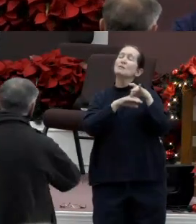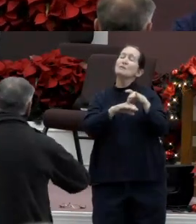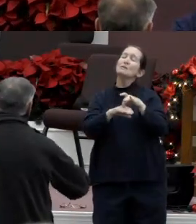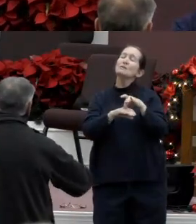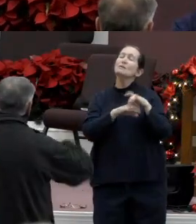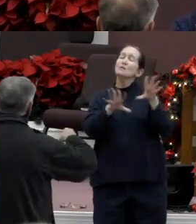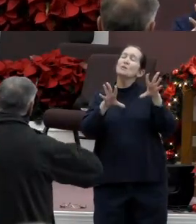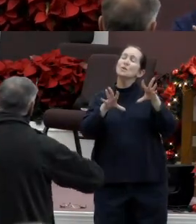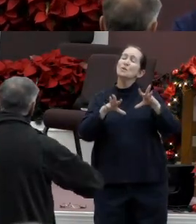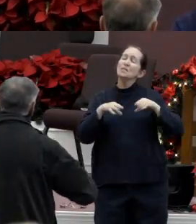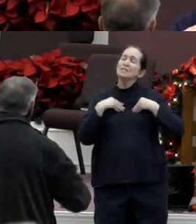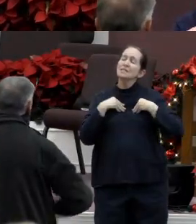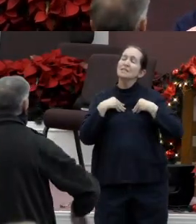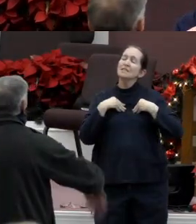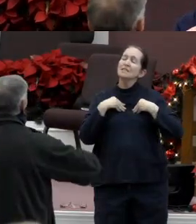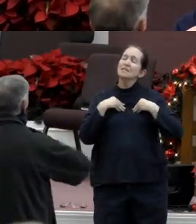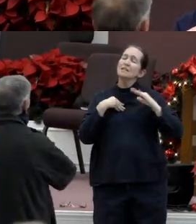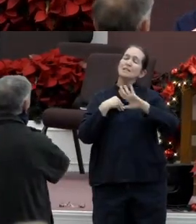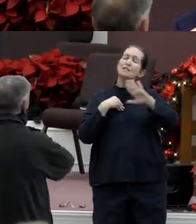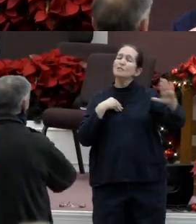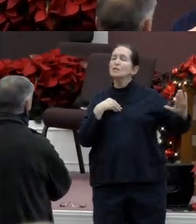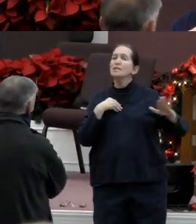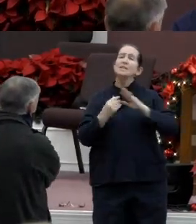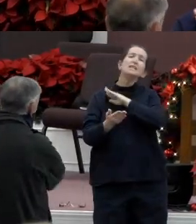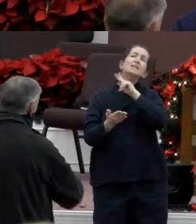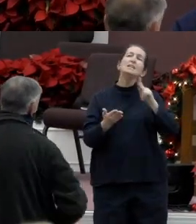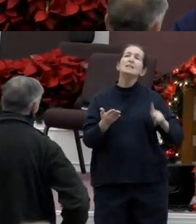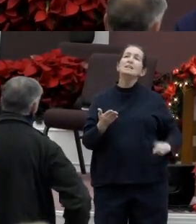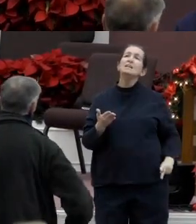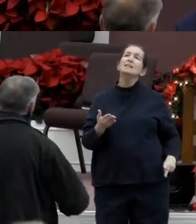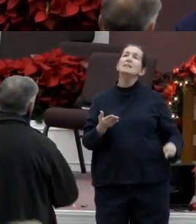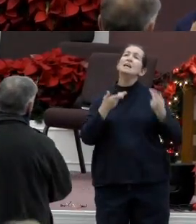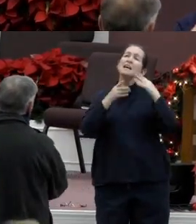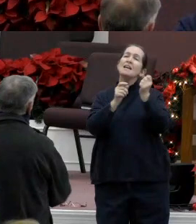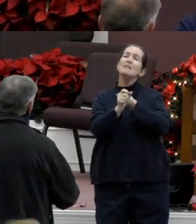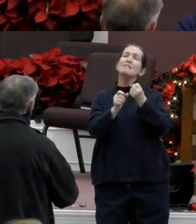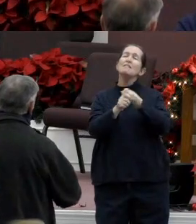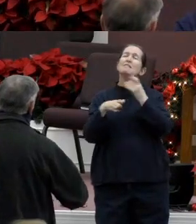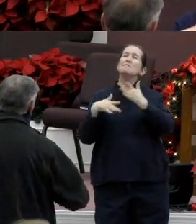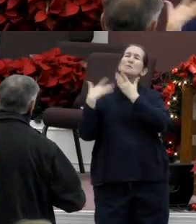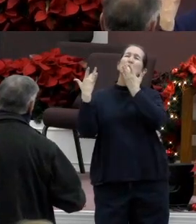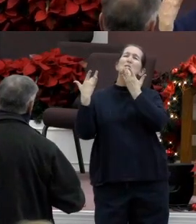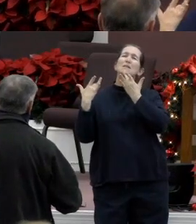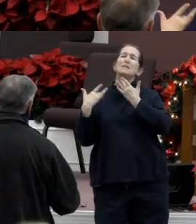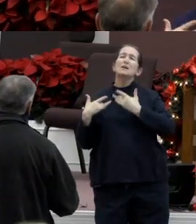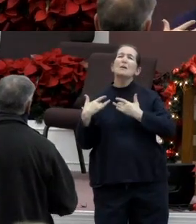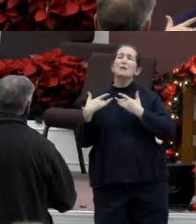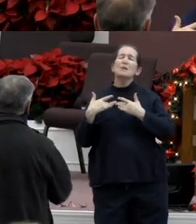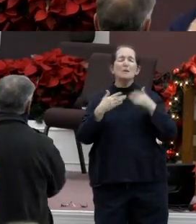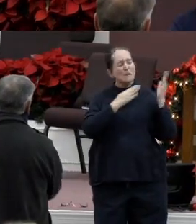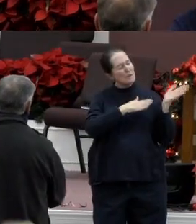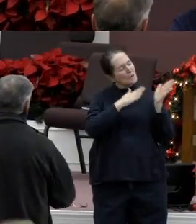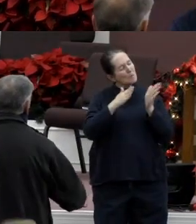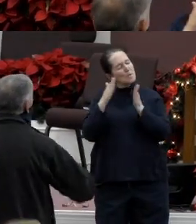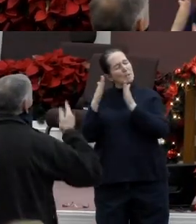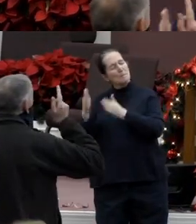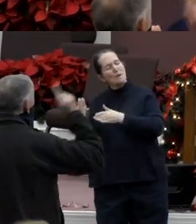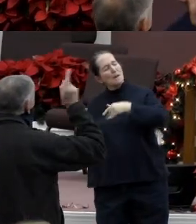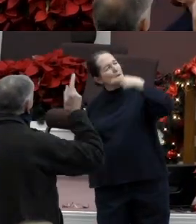Let earth receive her King. Let every